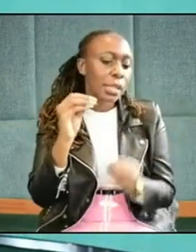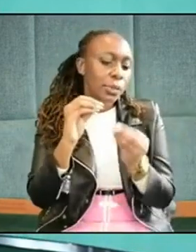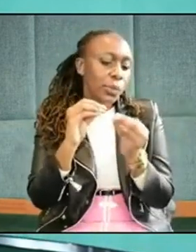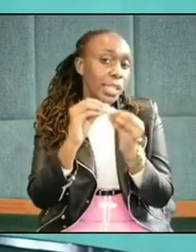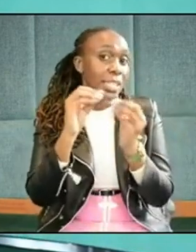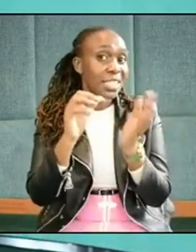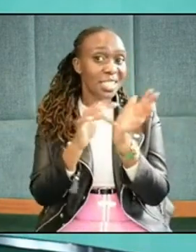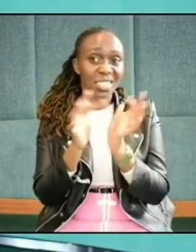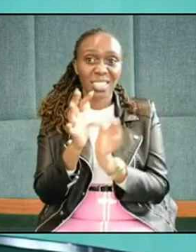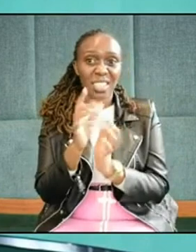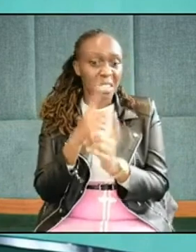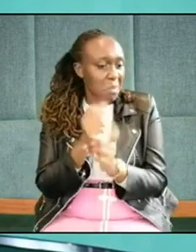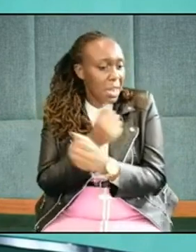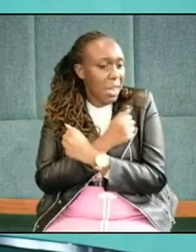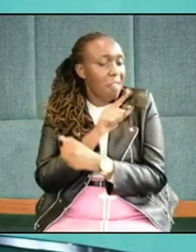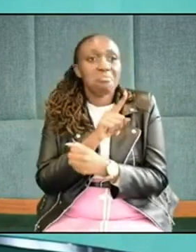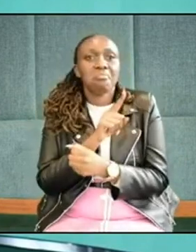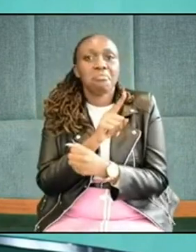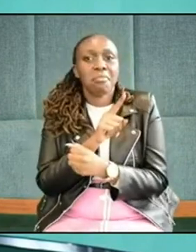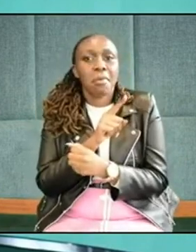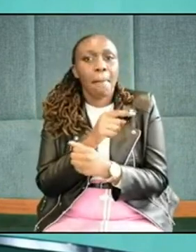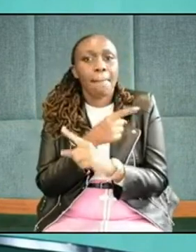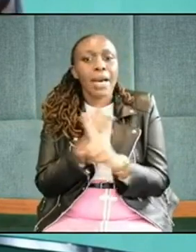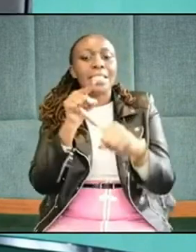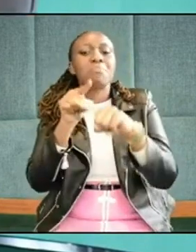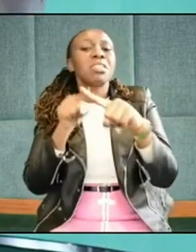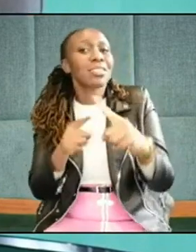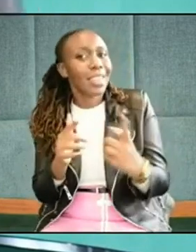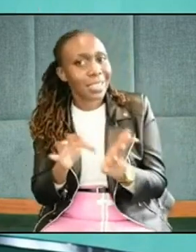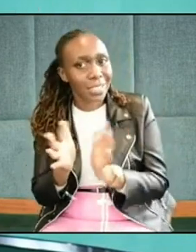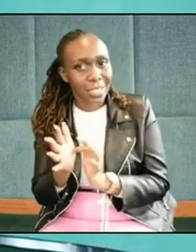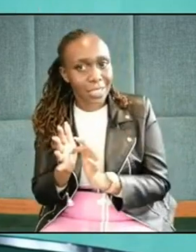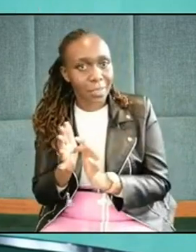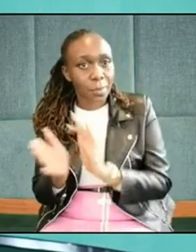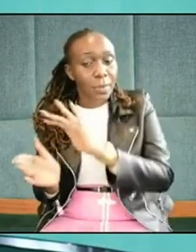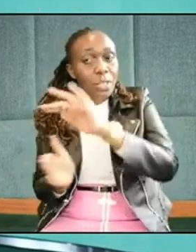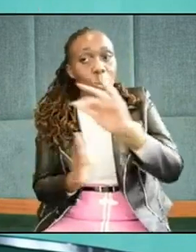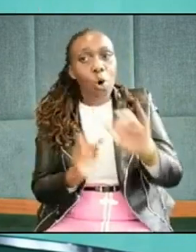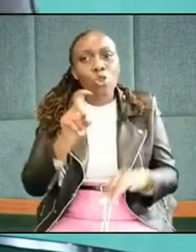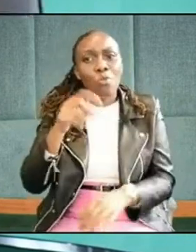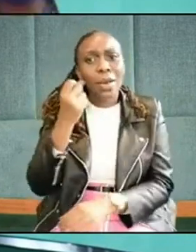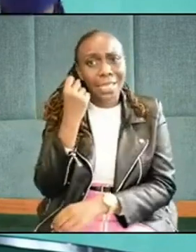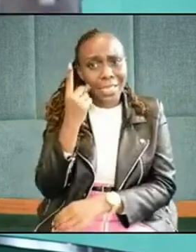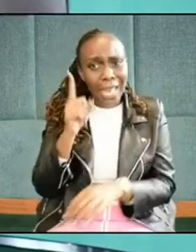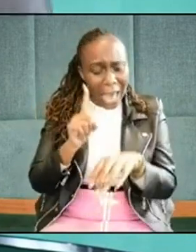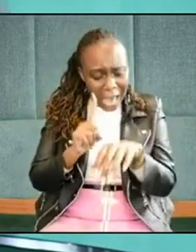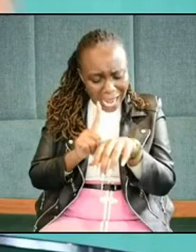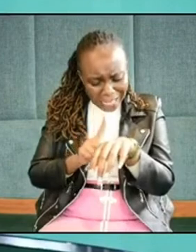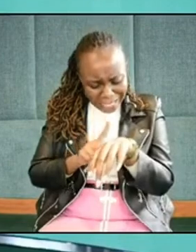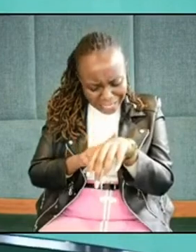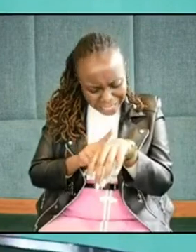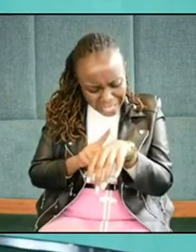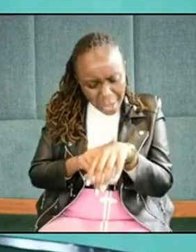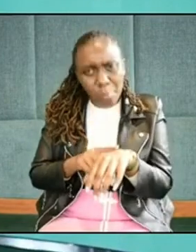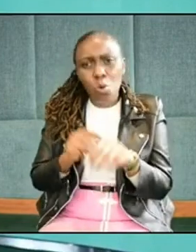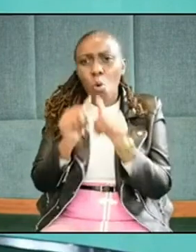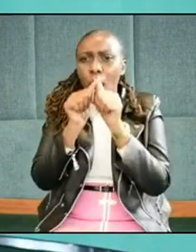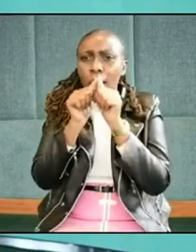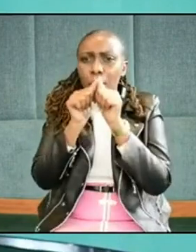One thing that is important as a child of God, when you are too blessed to be stressed, you are a person of